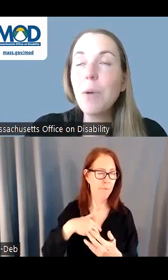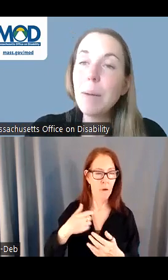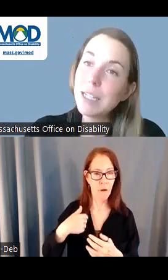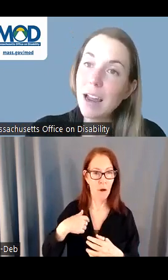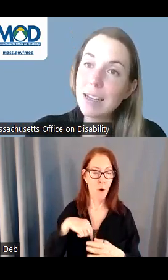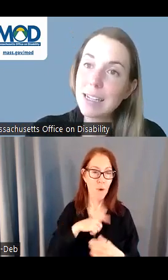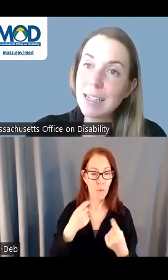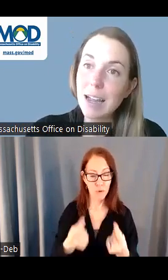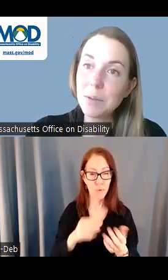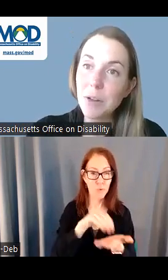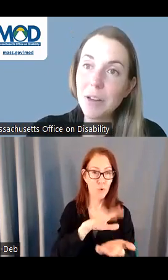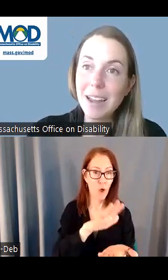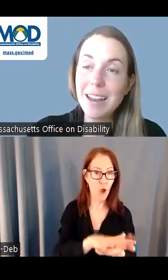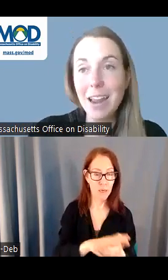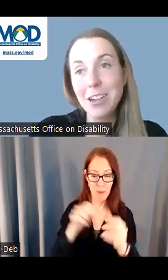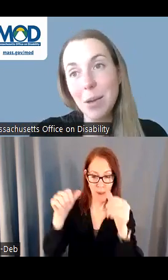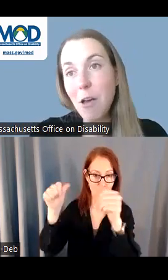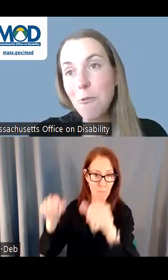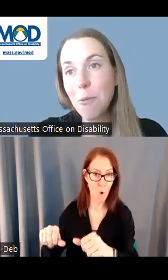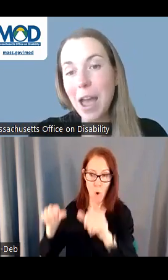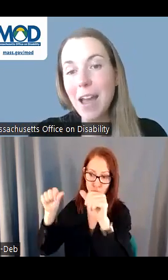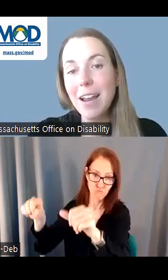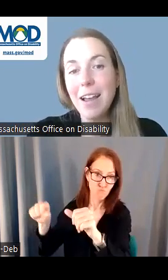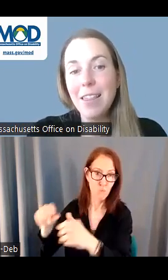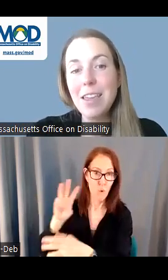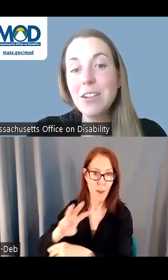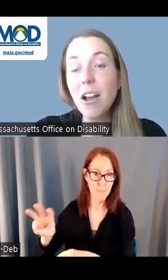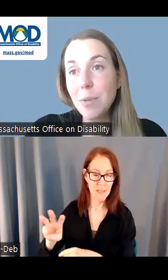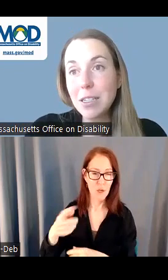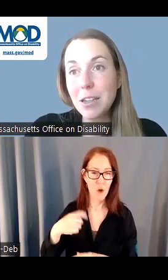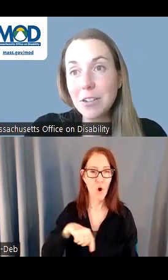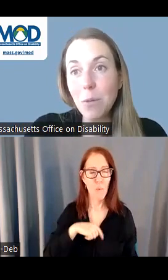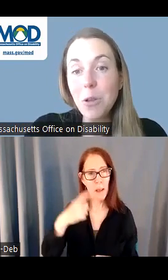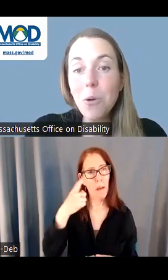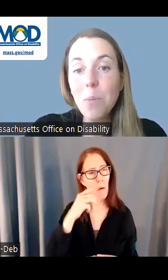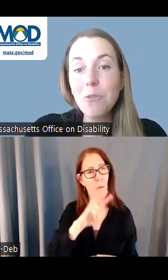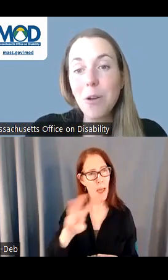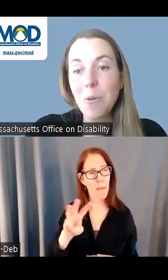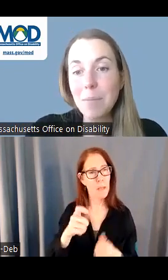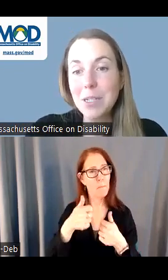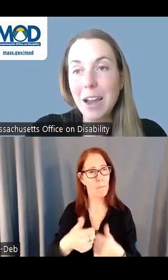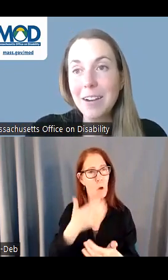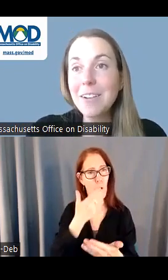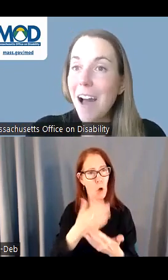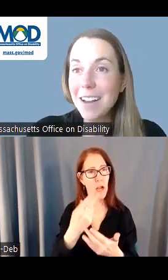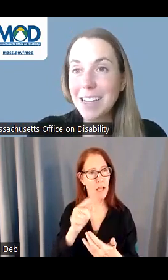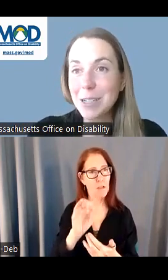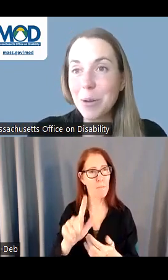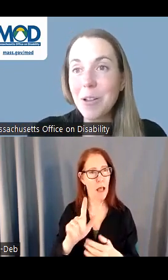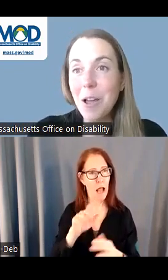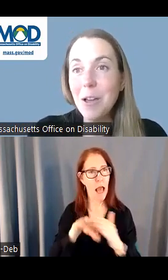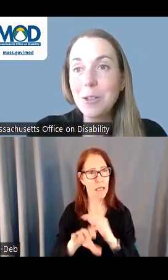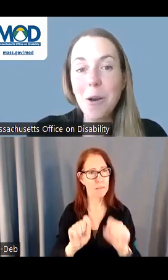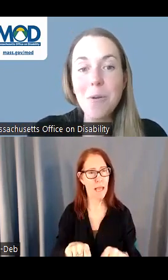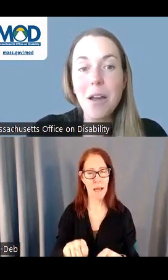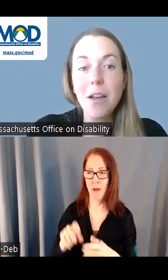while our website is accessible in the HTML format, the documents that are downloadable from our website are not